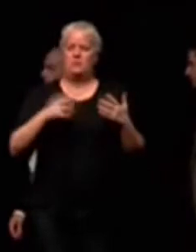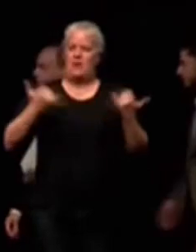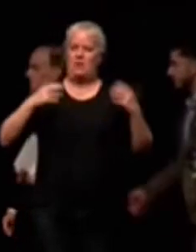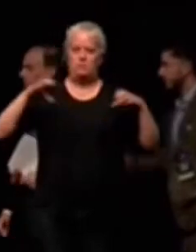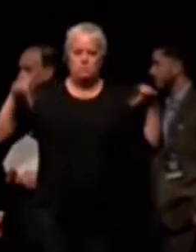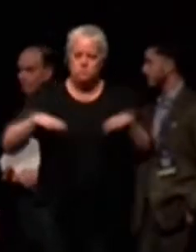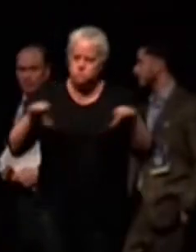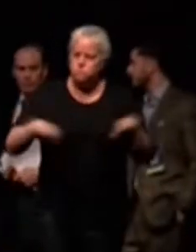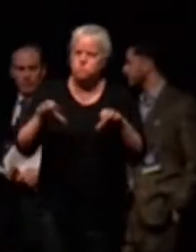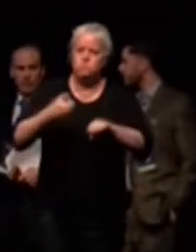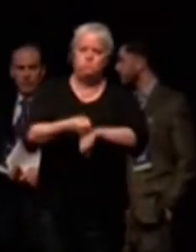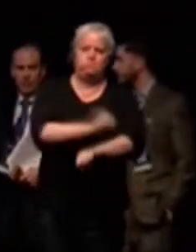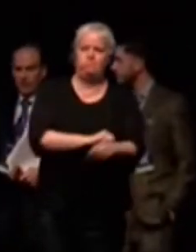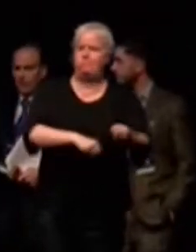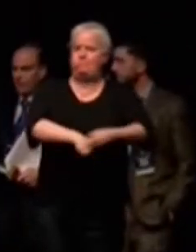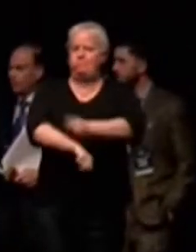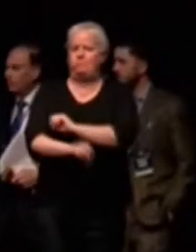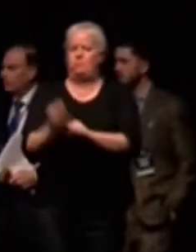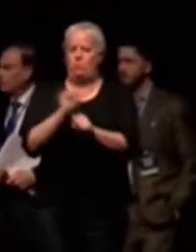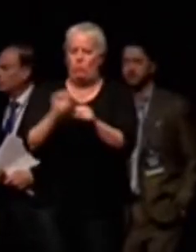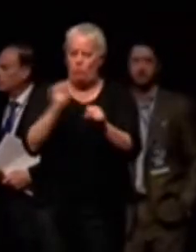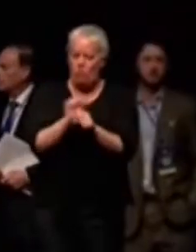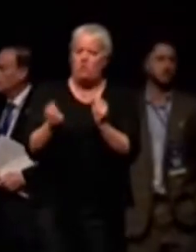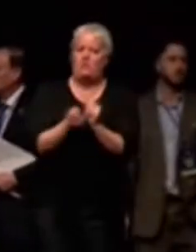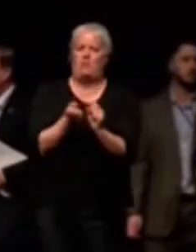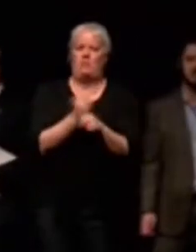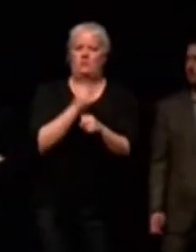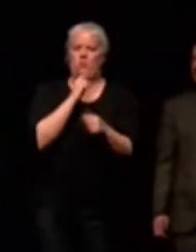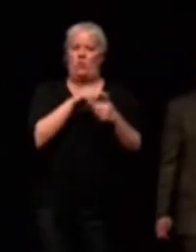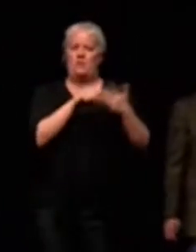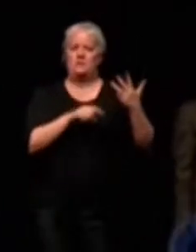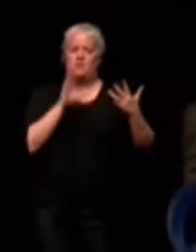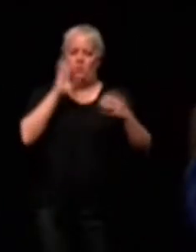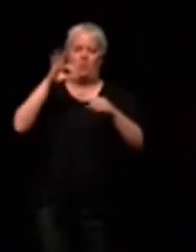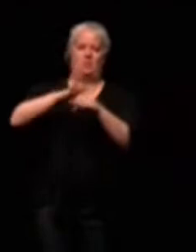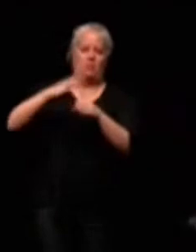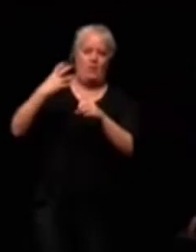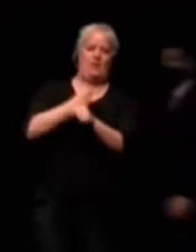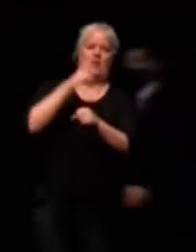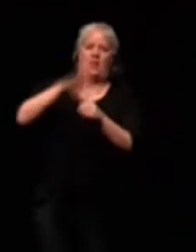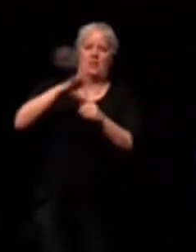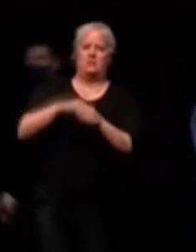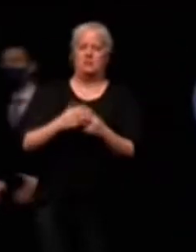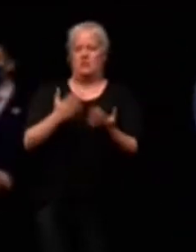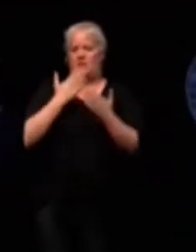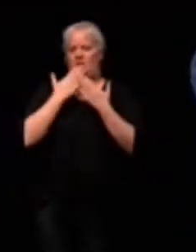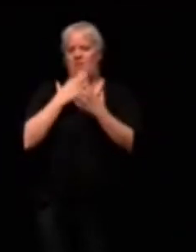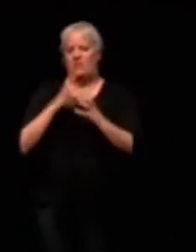work, let's make sure that these folks are elected. Thank you very much, everybody.